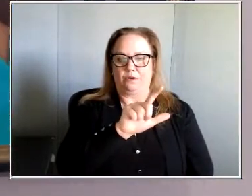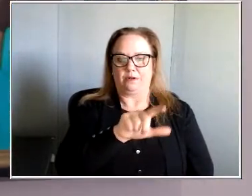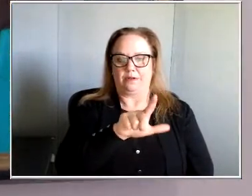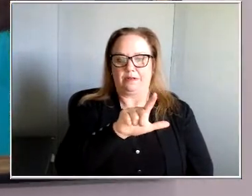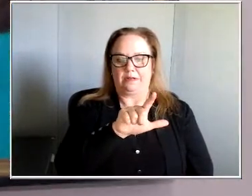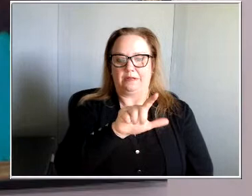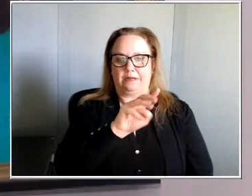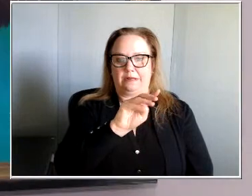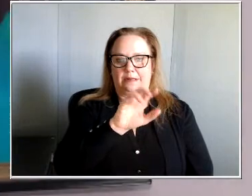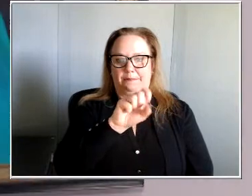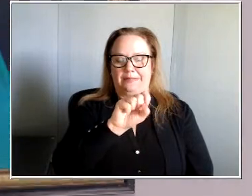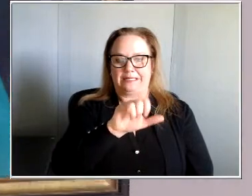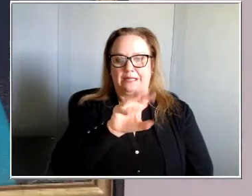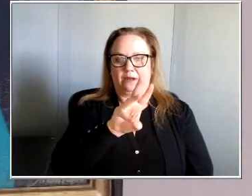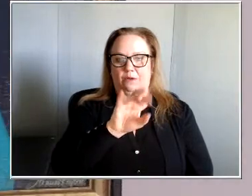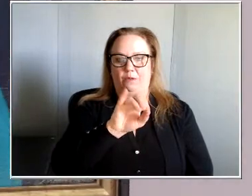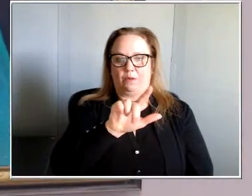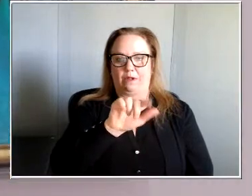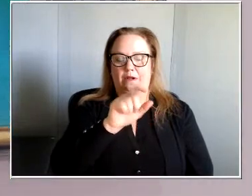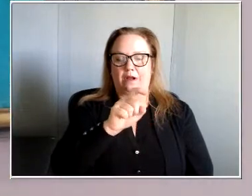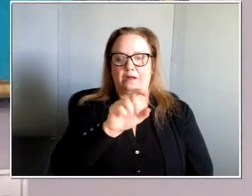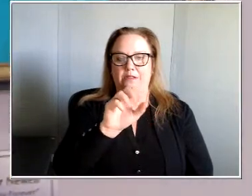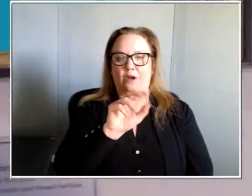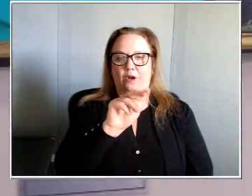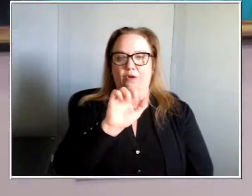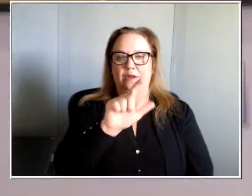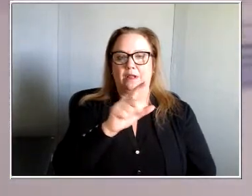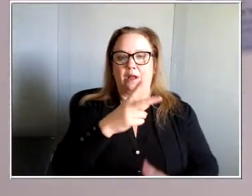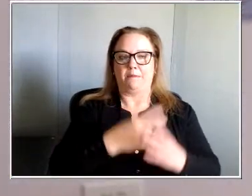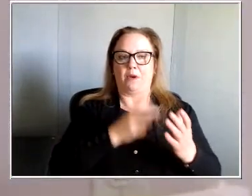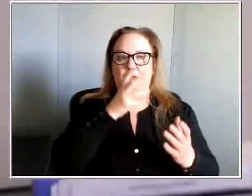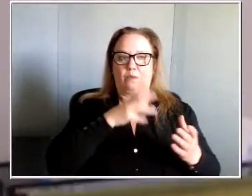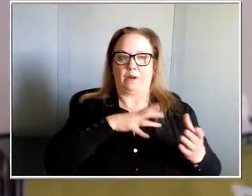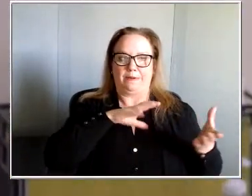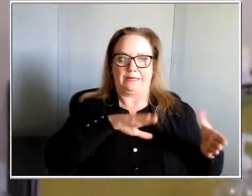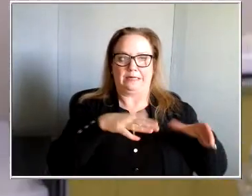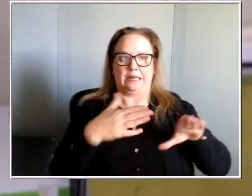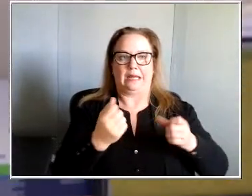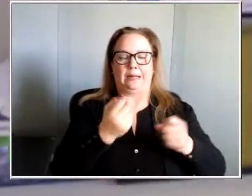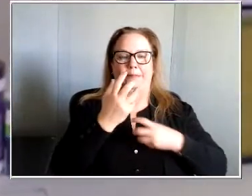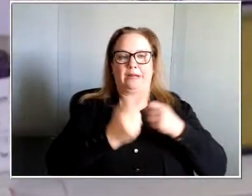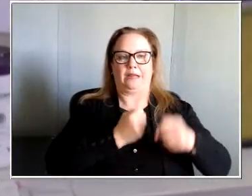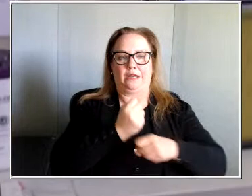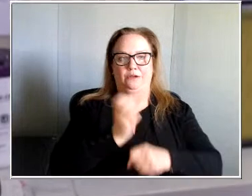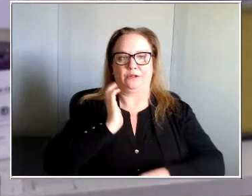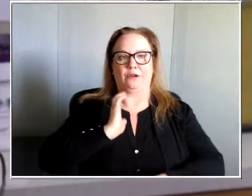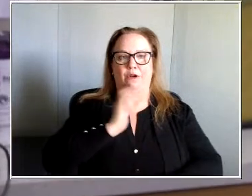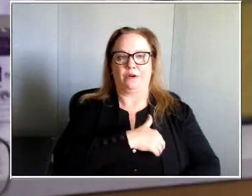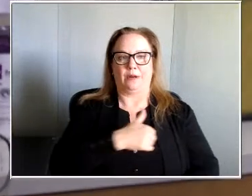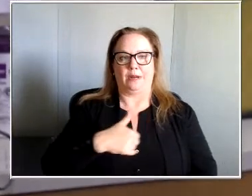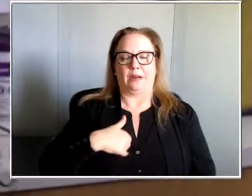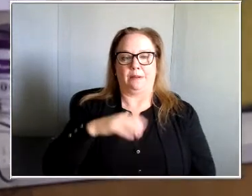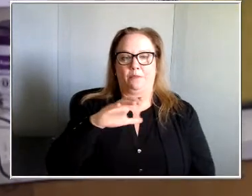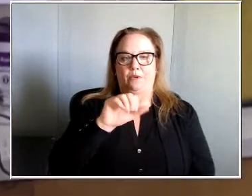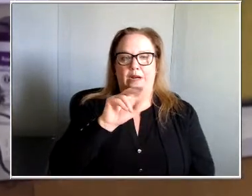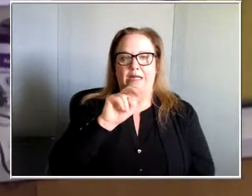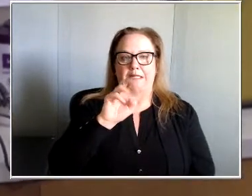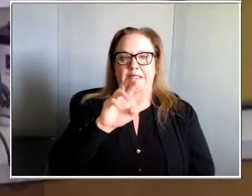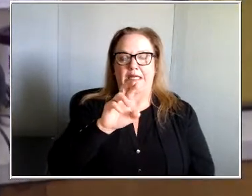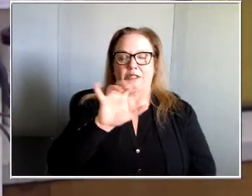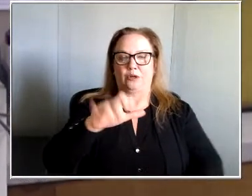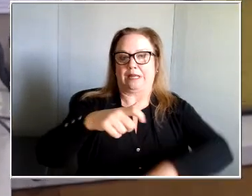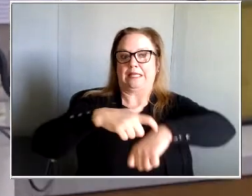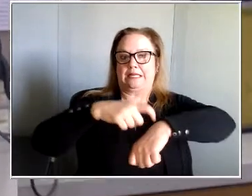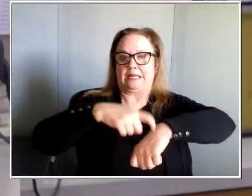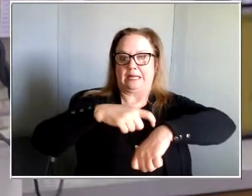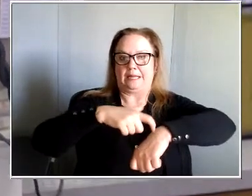Missy Wilcox O'Neill. Both women we lost many years ago to breast cancer. And at that time, they had